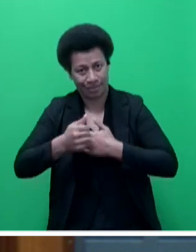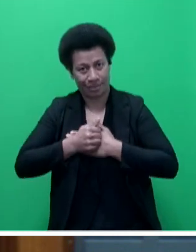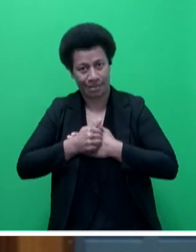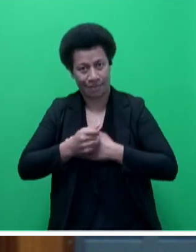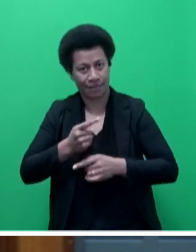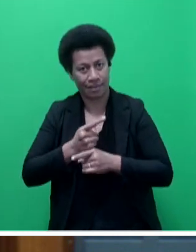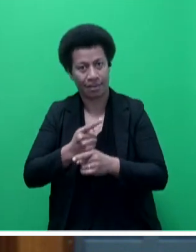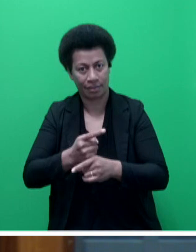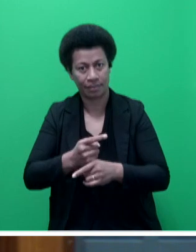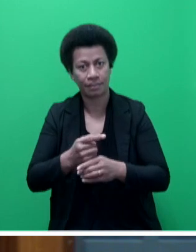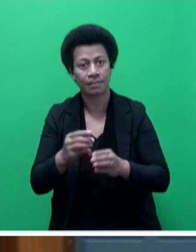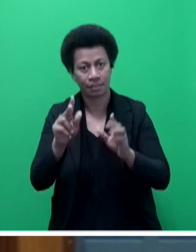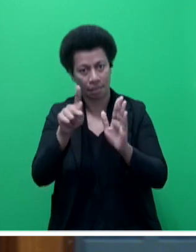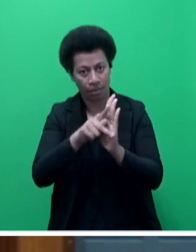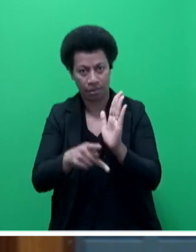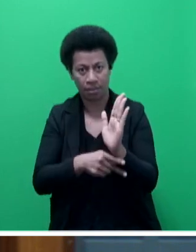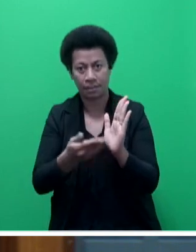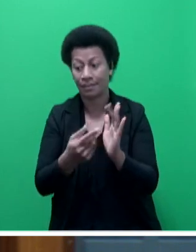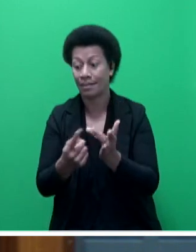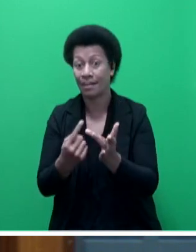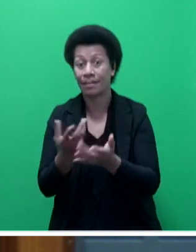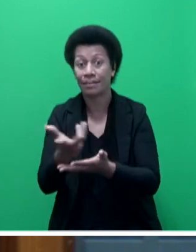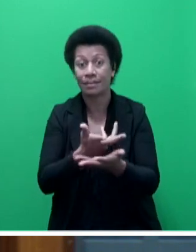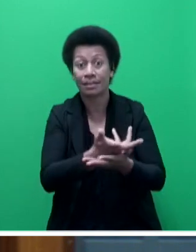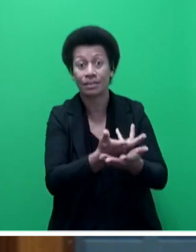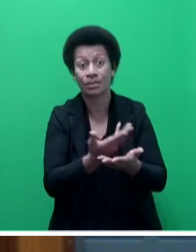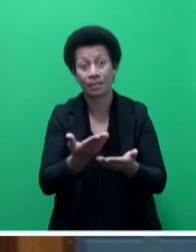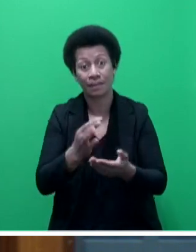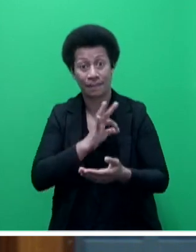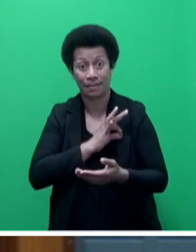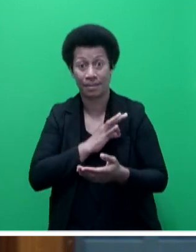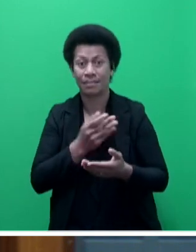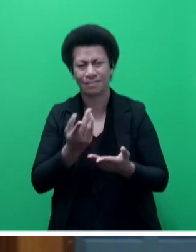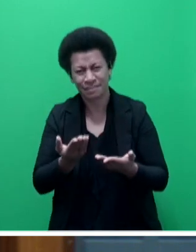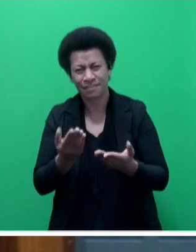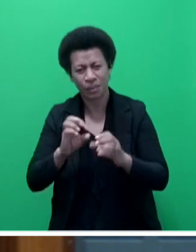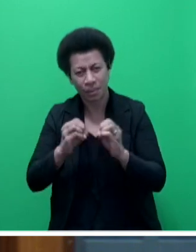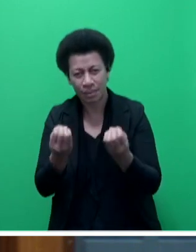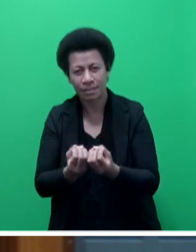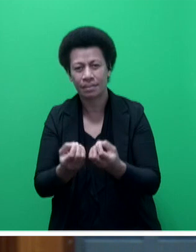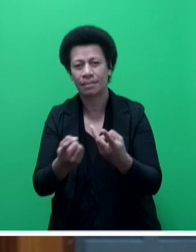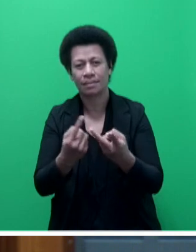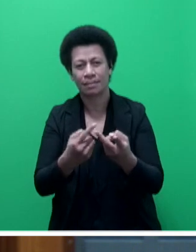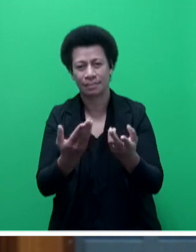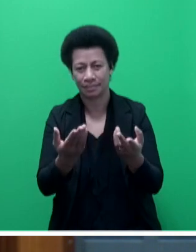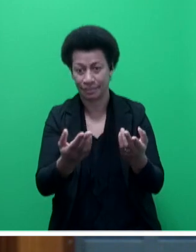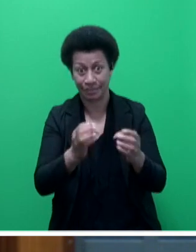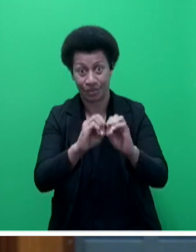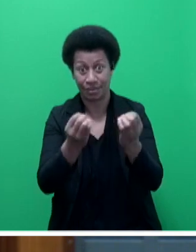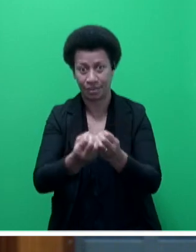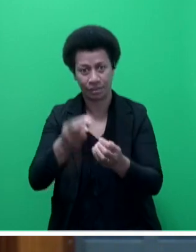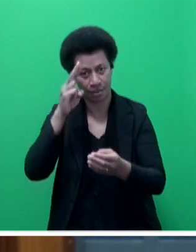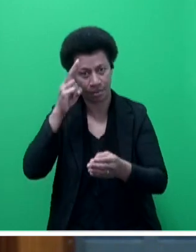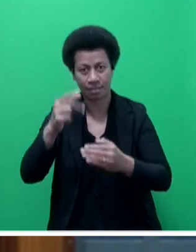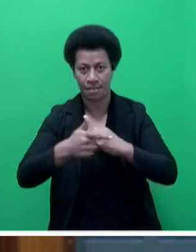area include consultations with faith-based organizations, civil society organizations, and government agencies at national level. The Ministry will